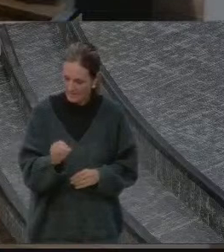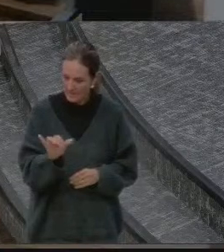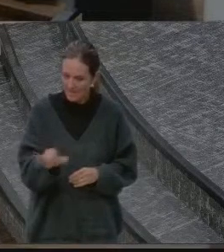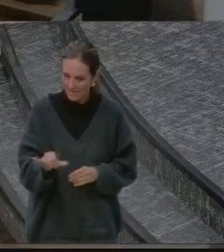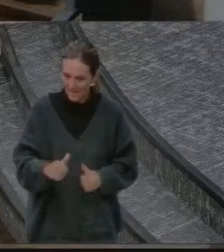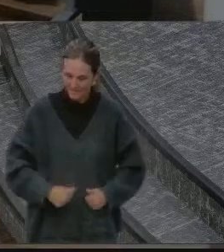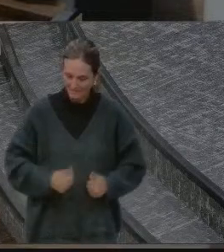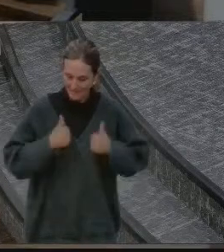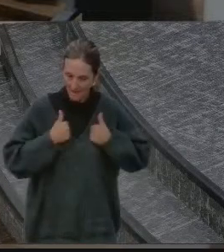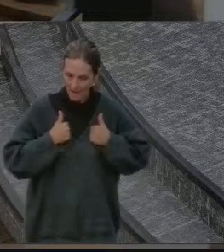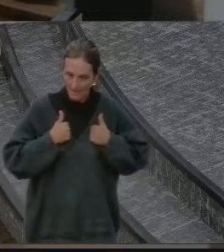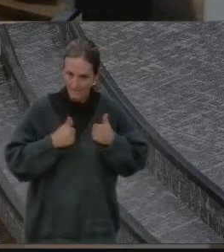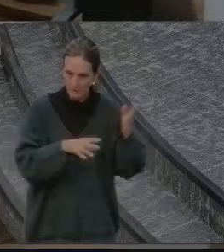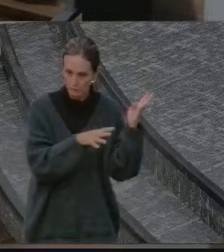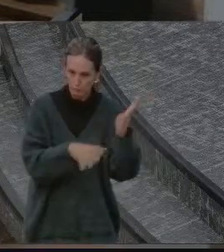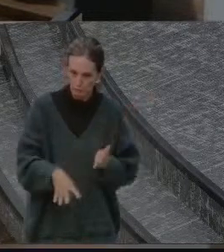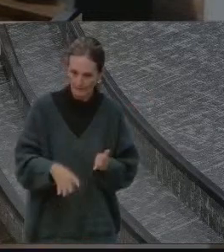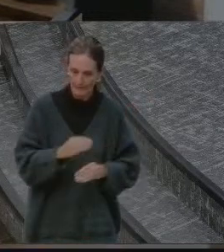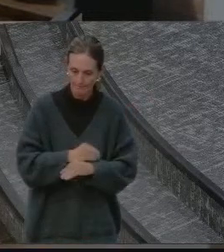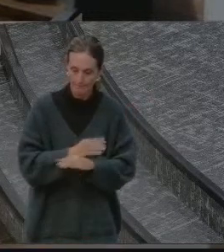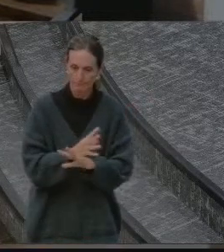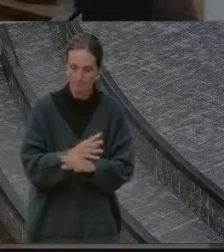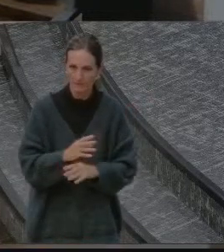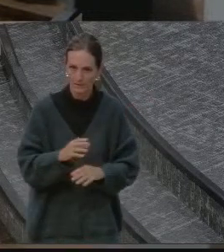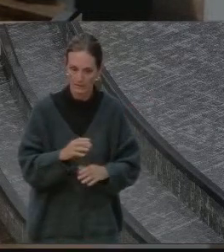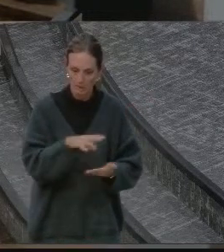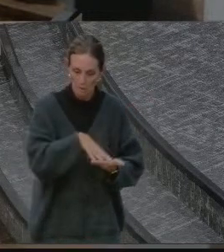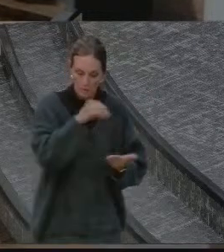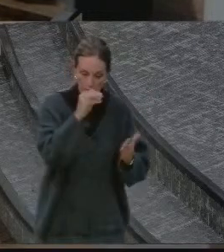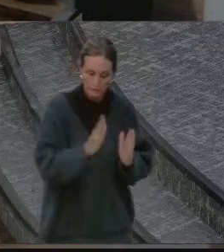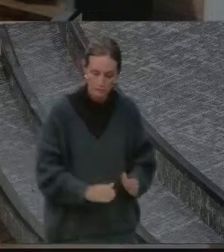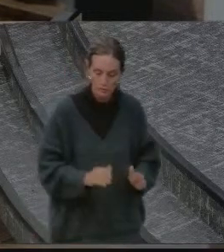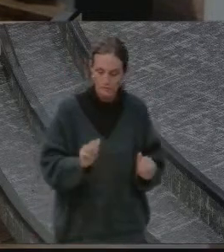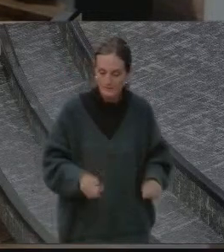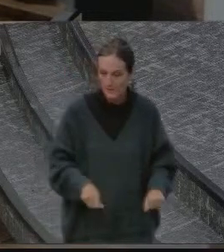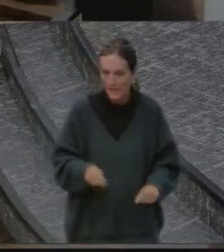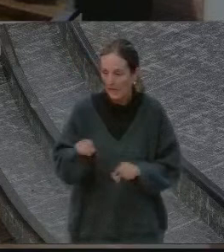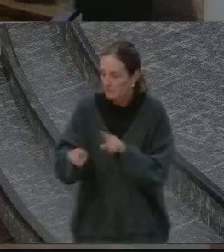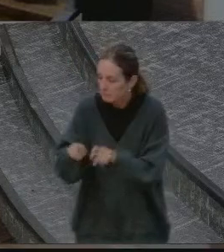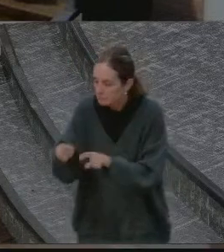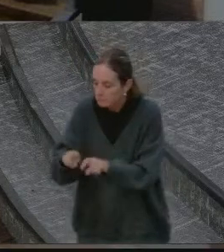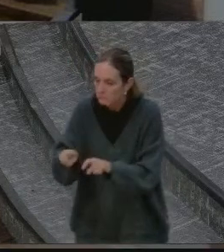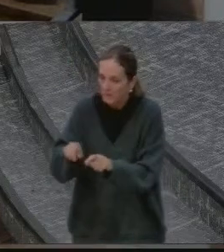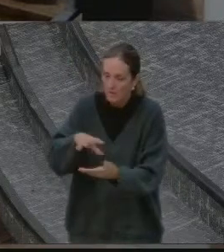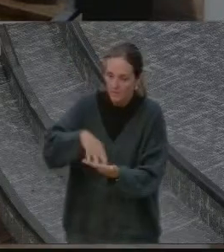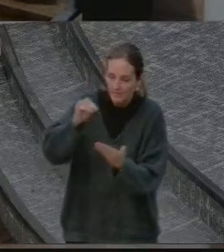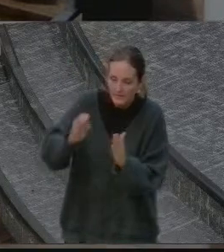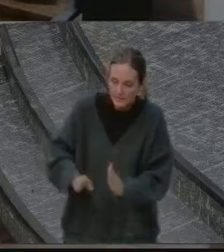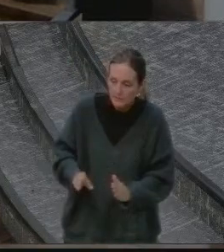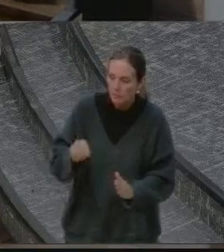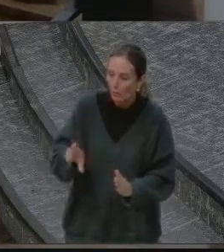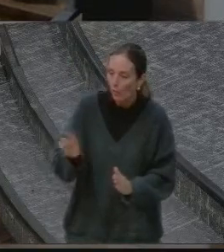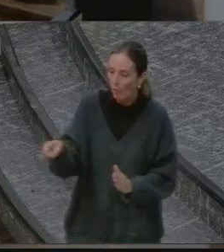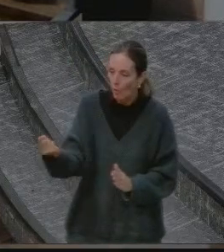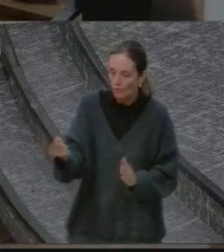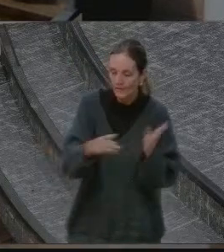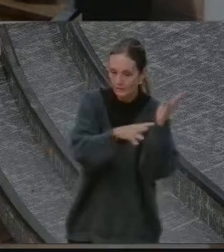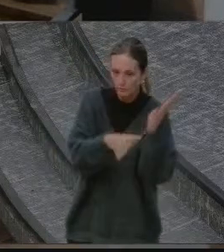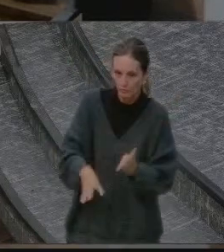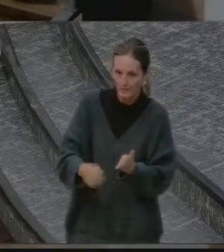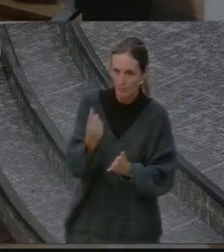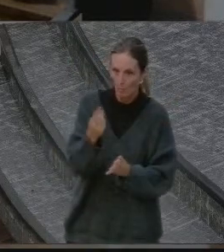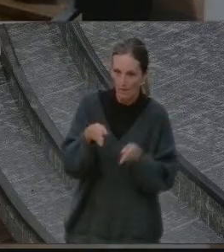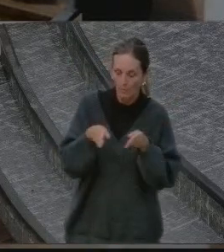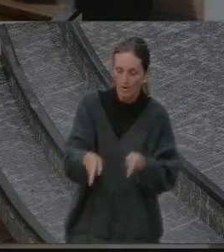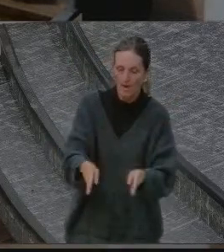will that be something that the students can ask questions of the teacher, or is that just to stream one way? No, it